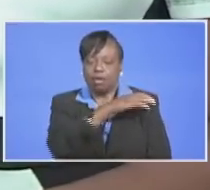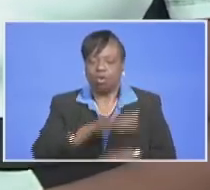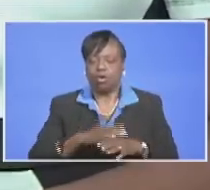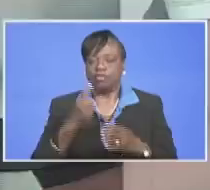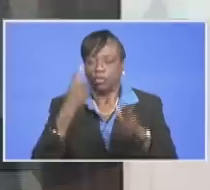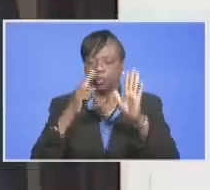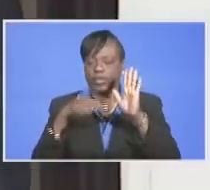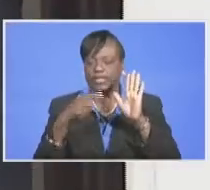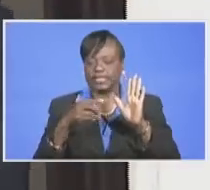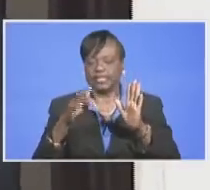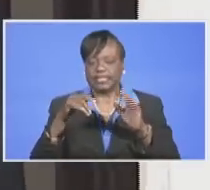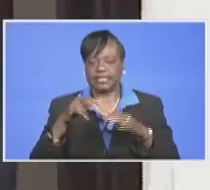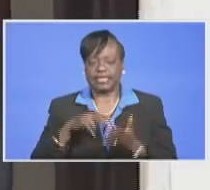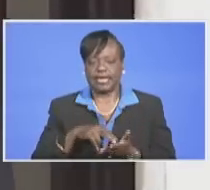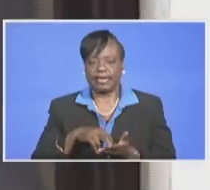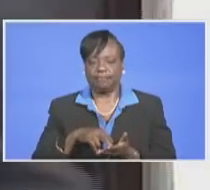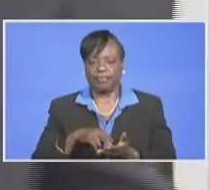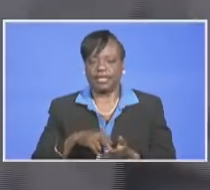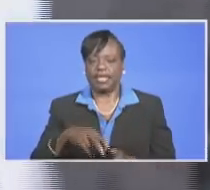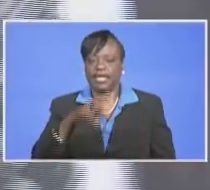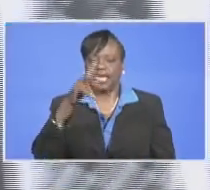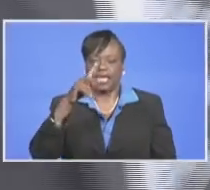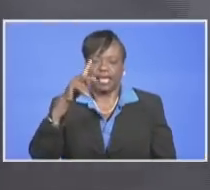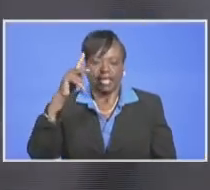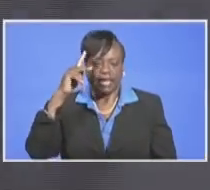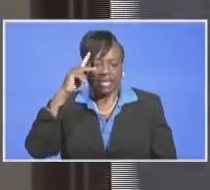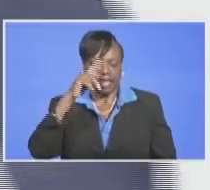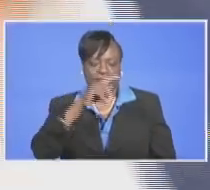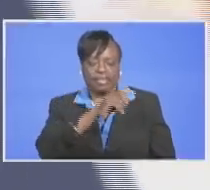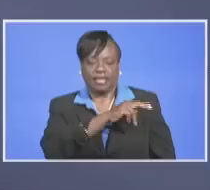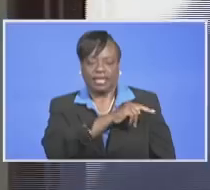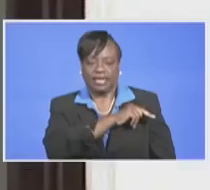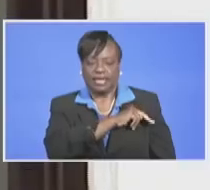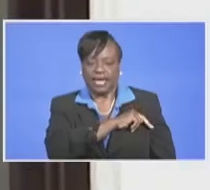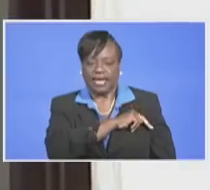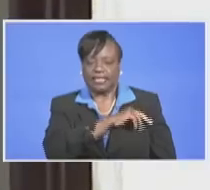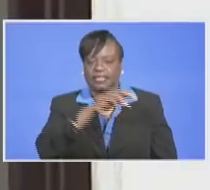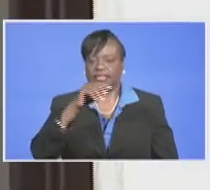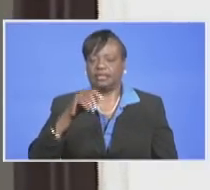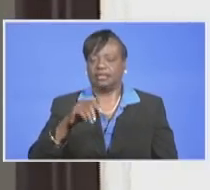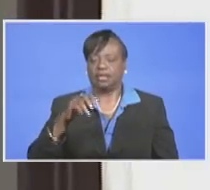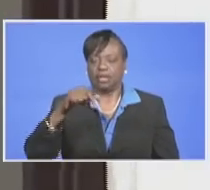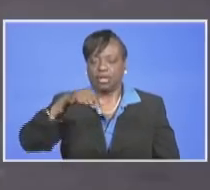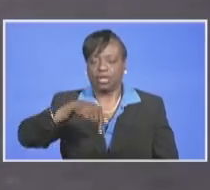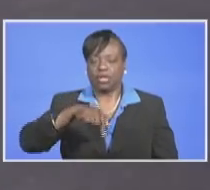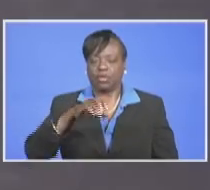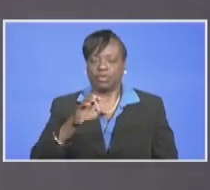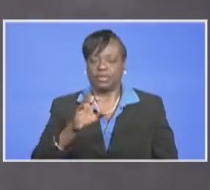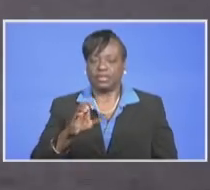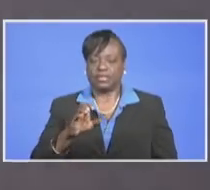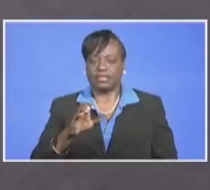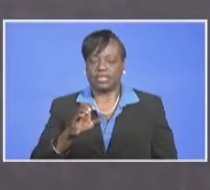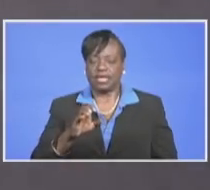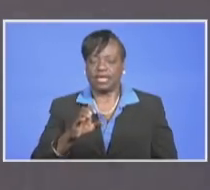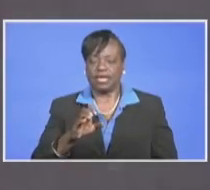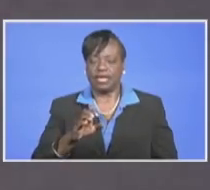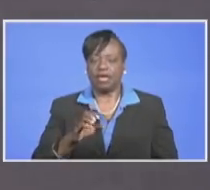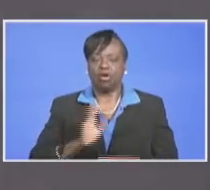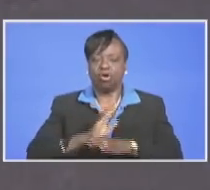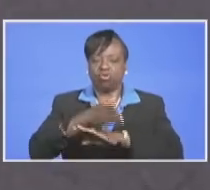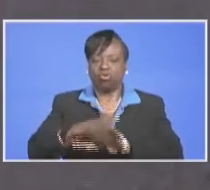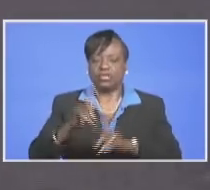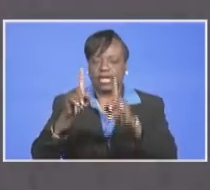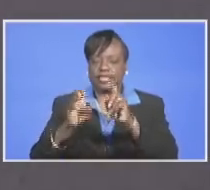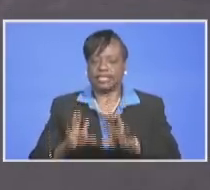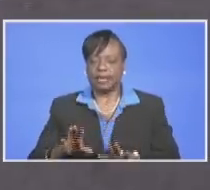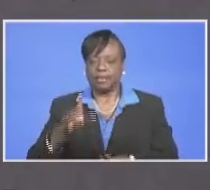details. Defense attorney Keith Knight QC cross-examined Public Hospitals Authority legal advisor Leslie Isaacs, who